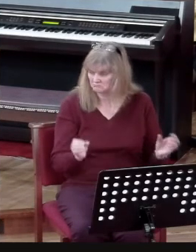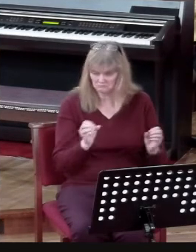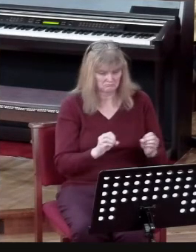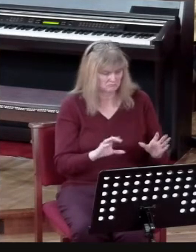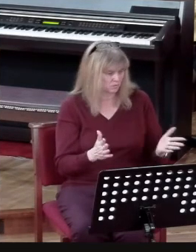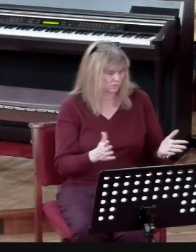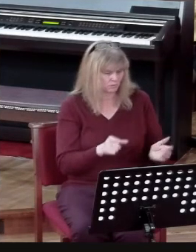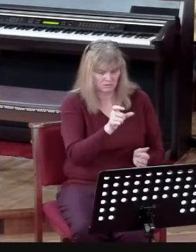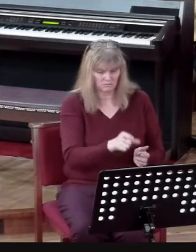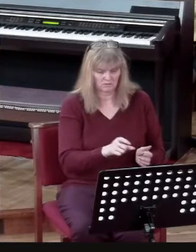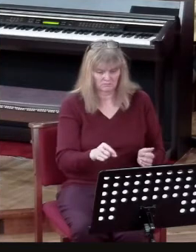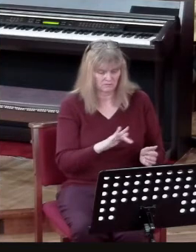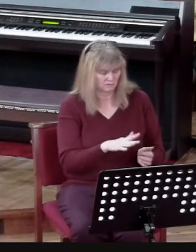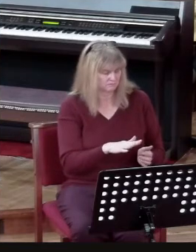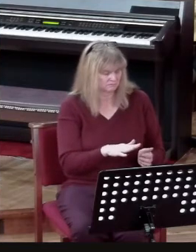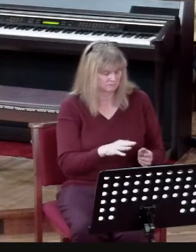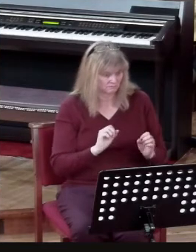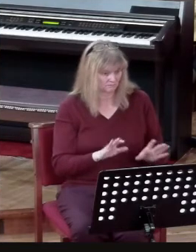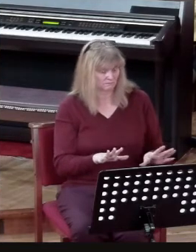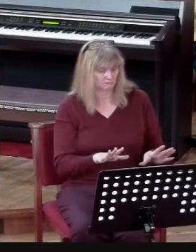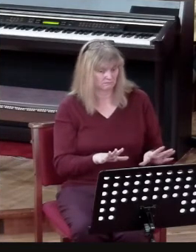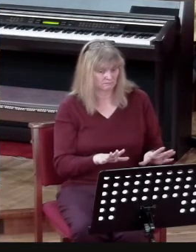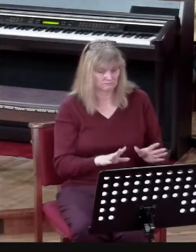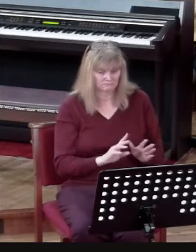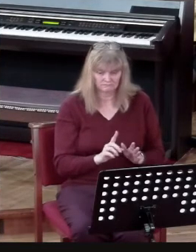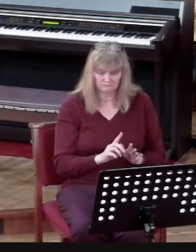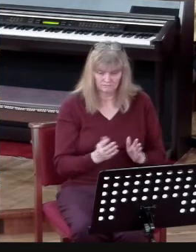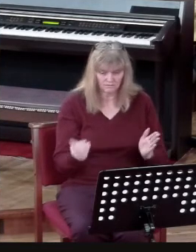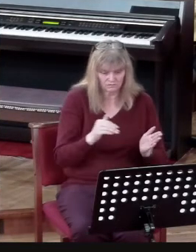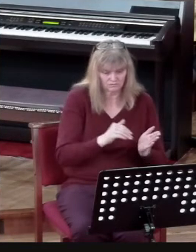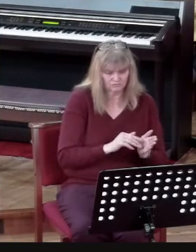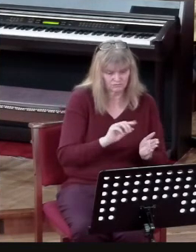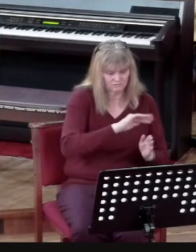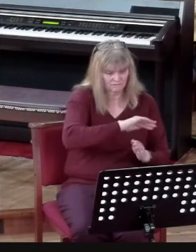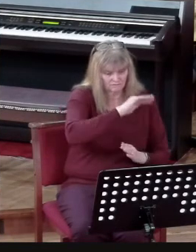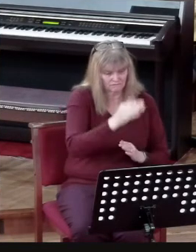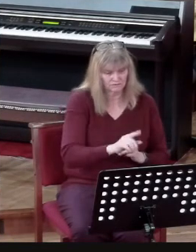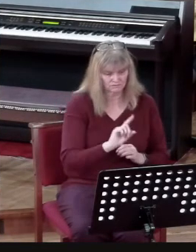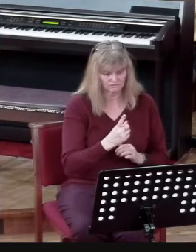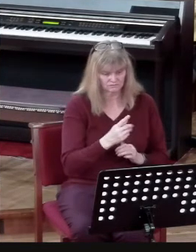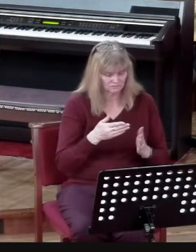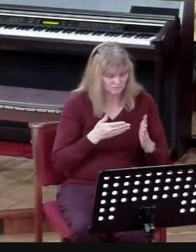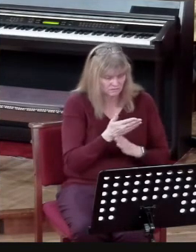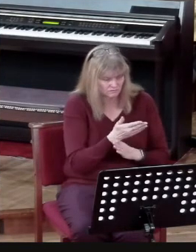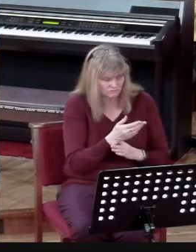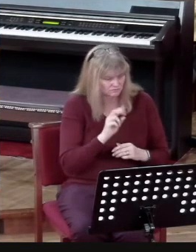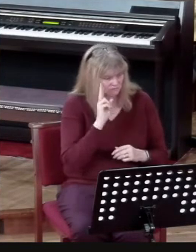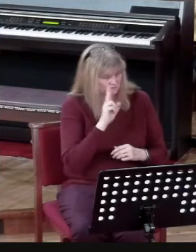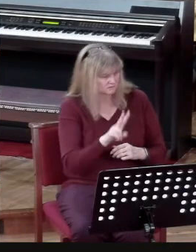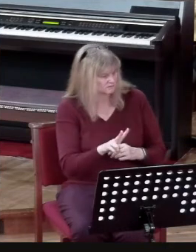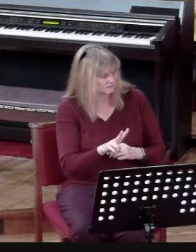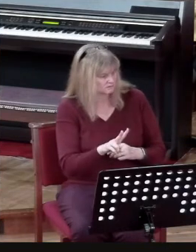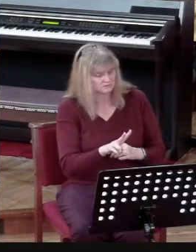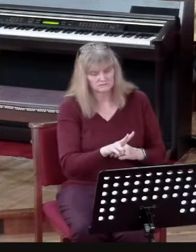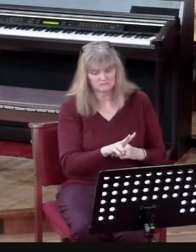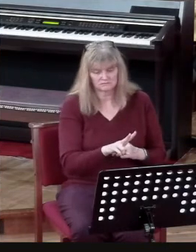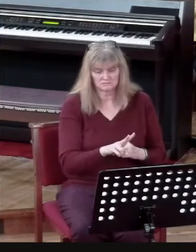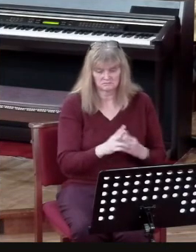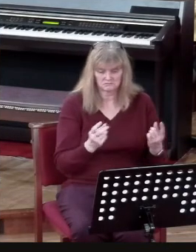linen. Finally, the other disciple, who had reached the tomb first, also went in. He saw